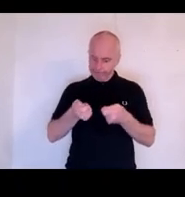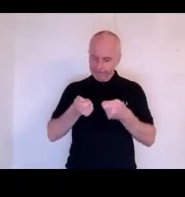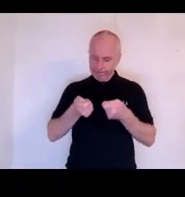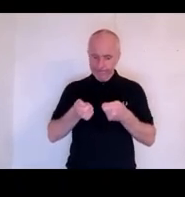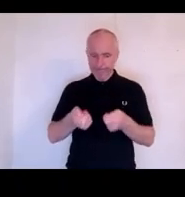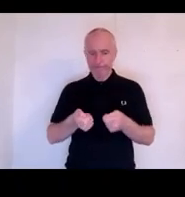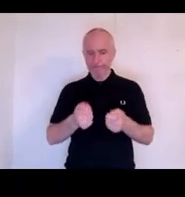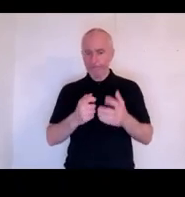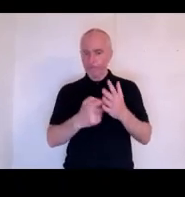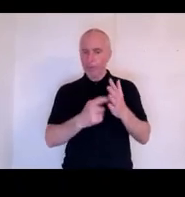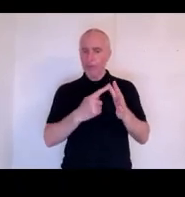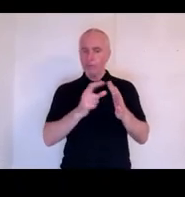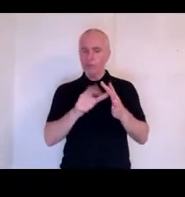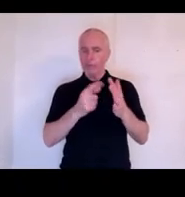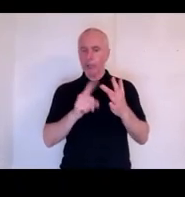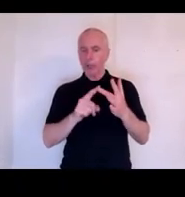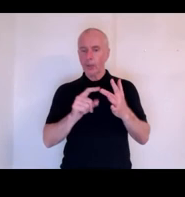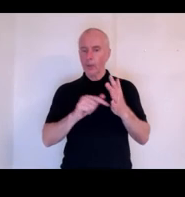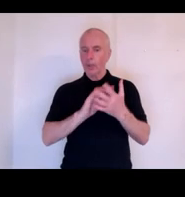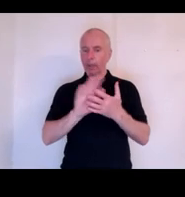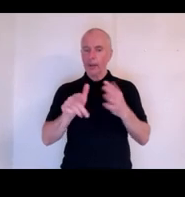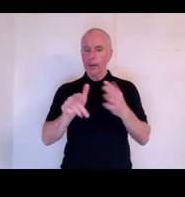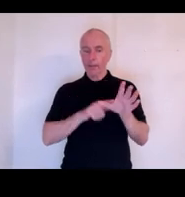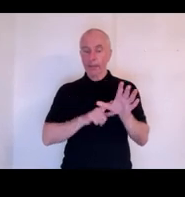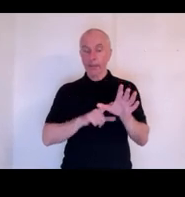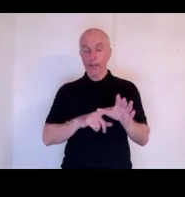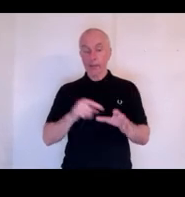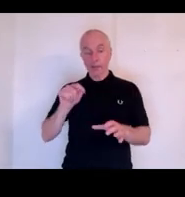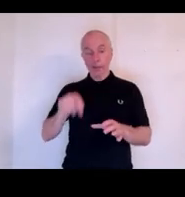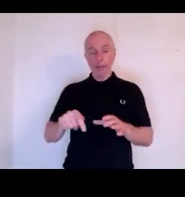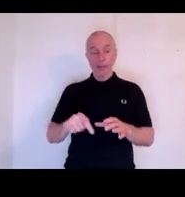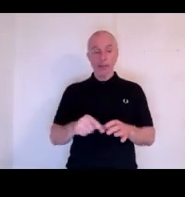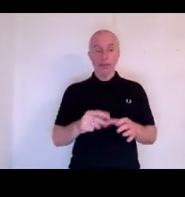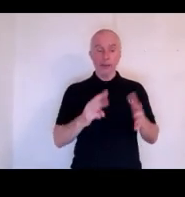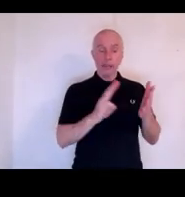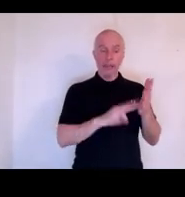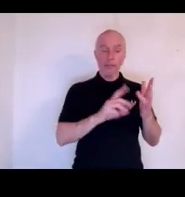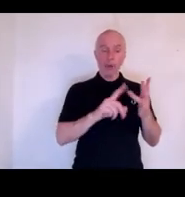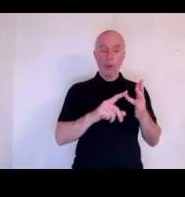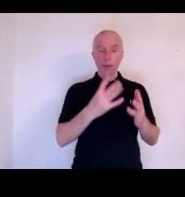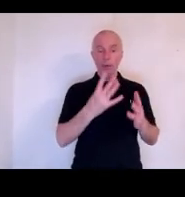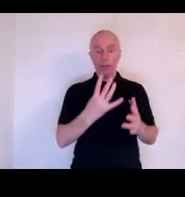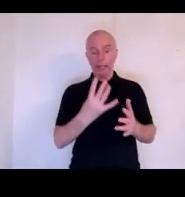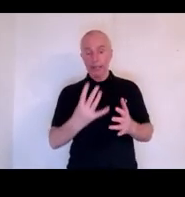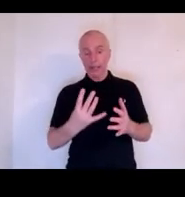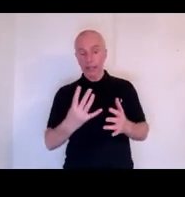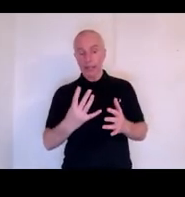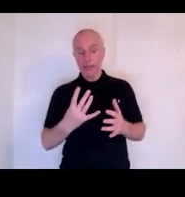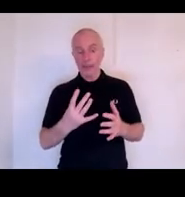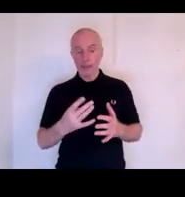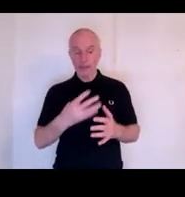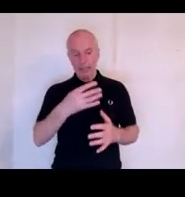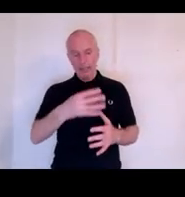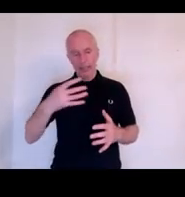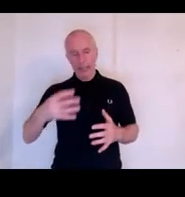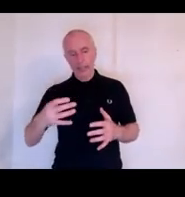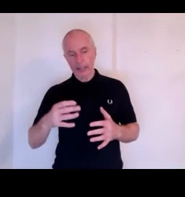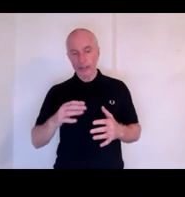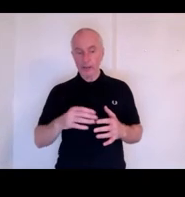example, one common diagnostic isotope is molybdenum-99, which decays to technetium-99m.